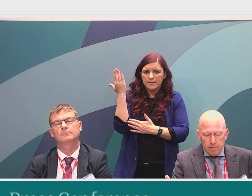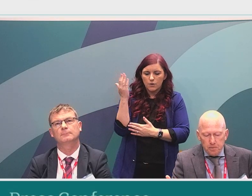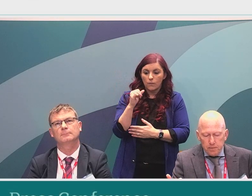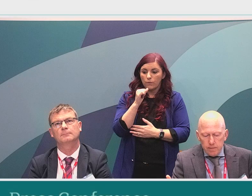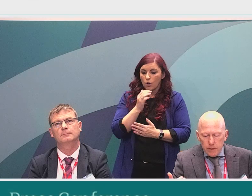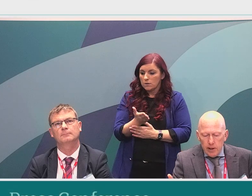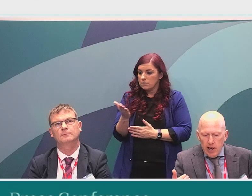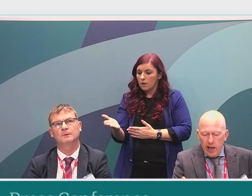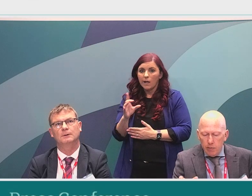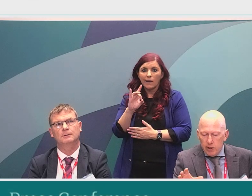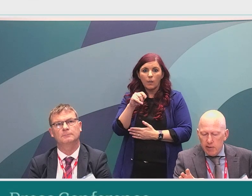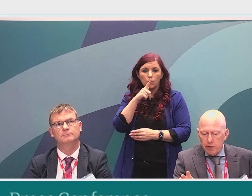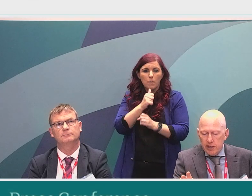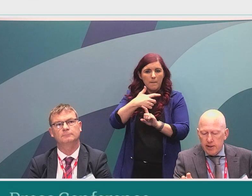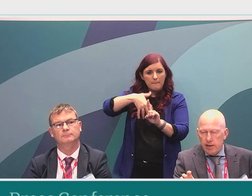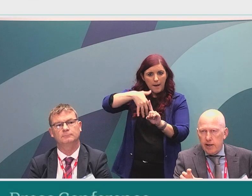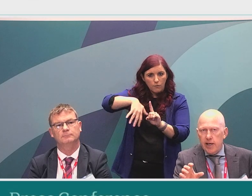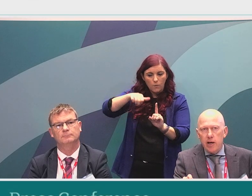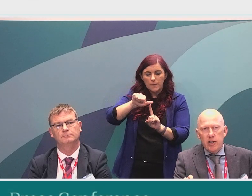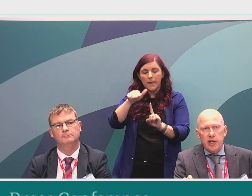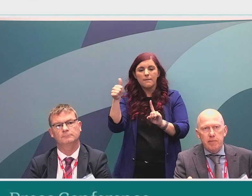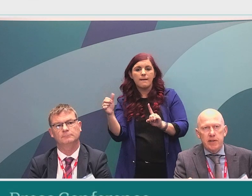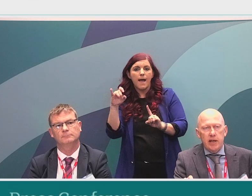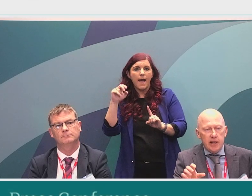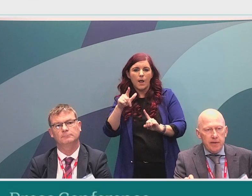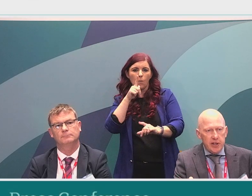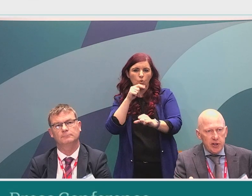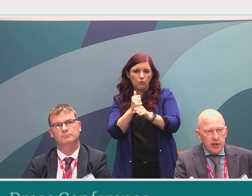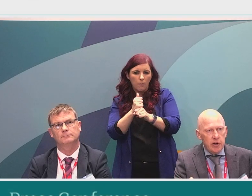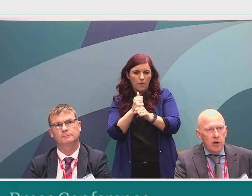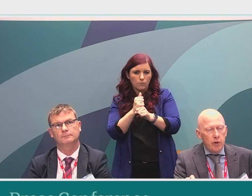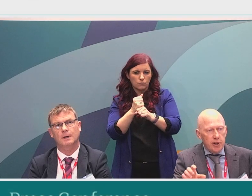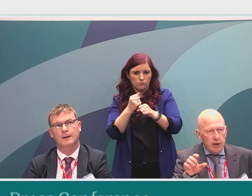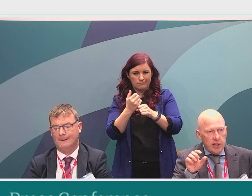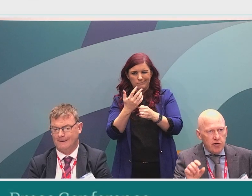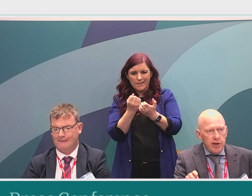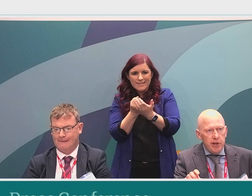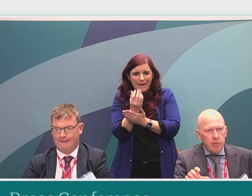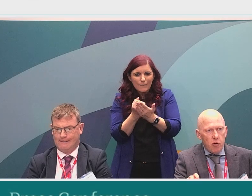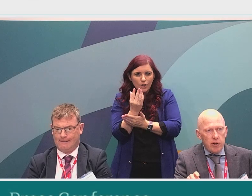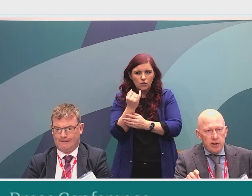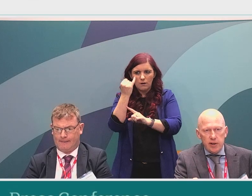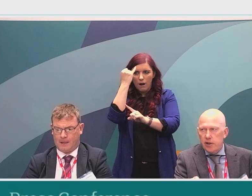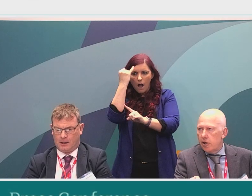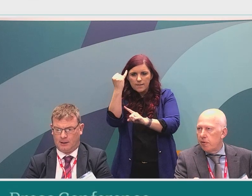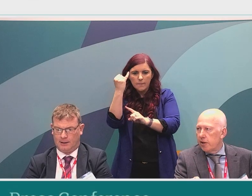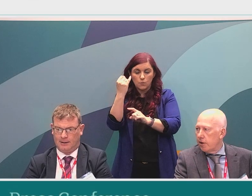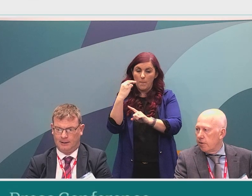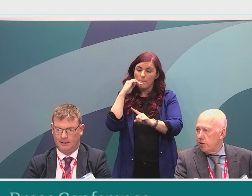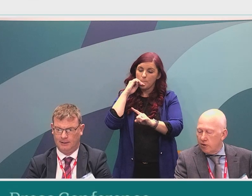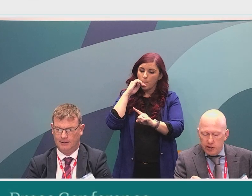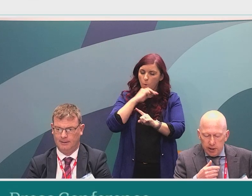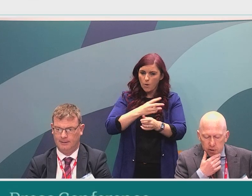survey. Helen would then present the key concepts and definitions which are extremely important in interpreting